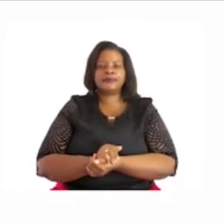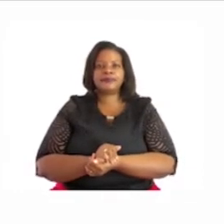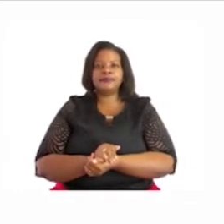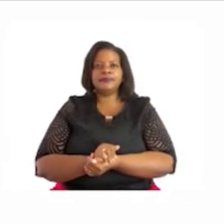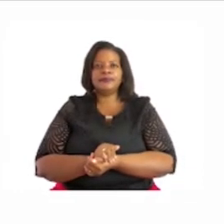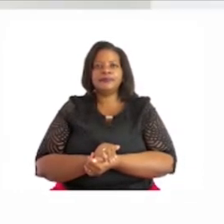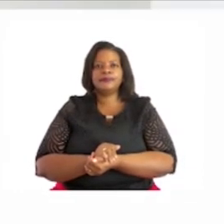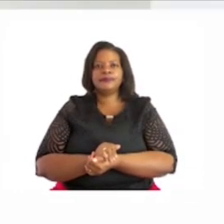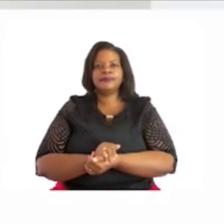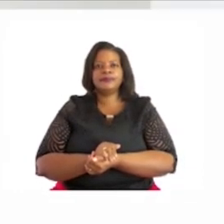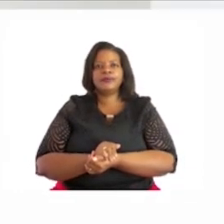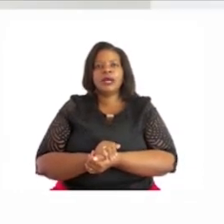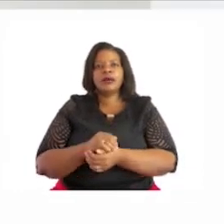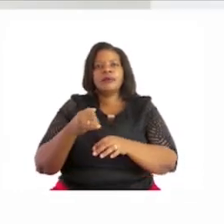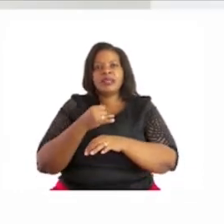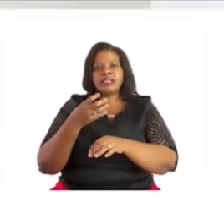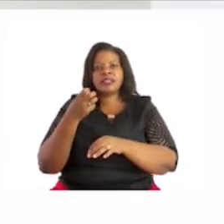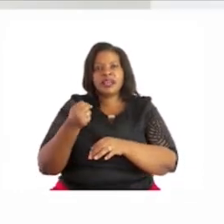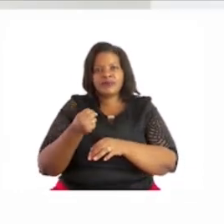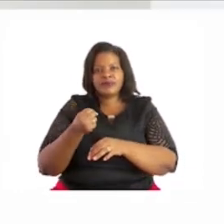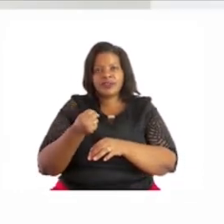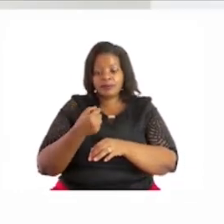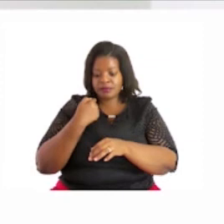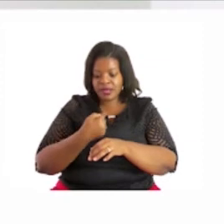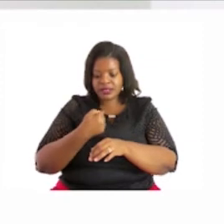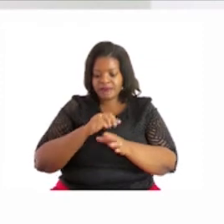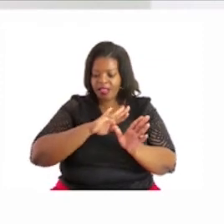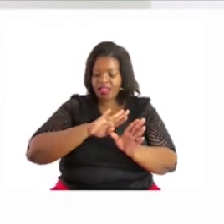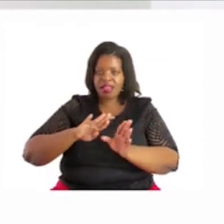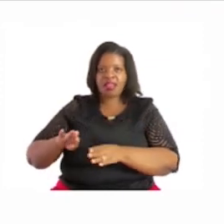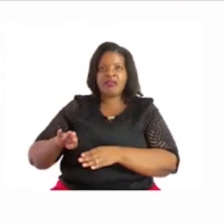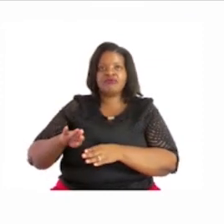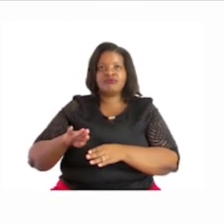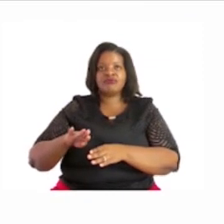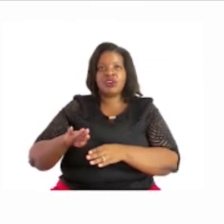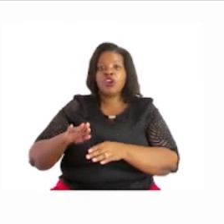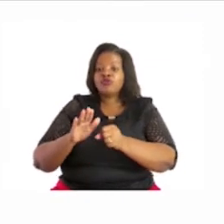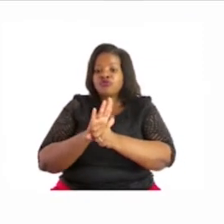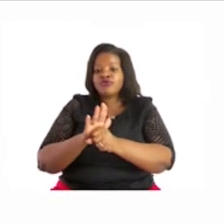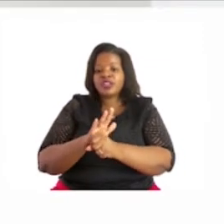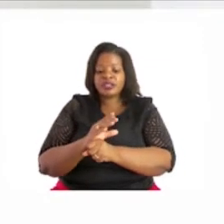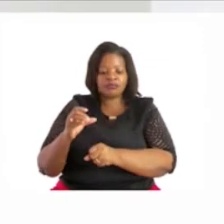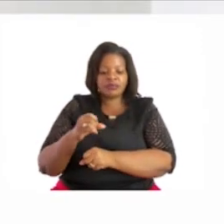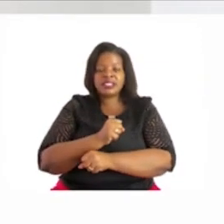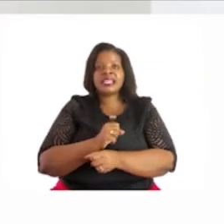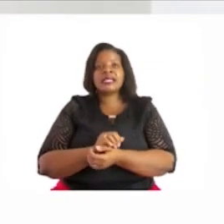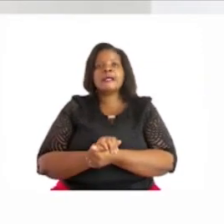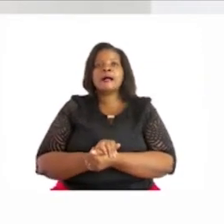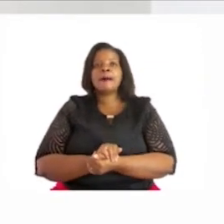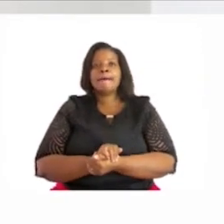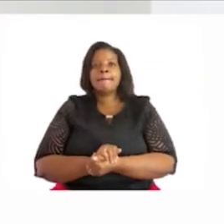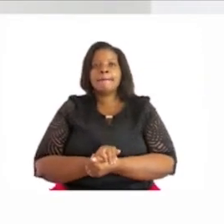There are spaces where I left for you to fill in. If you have to